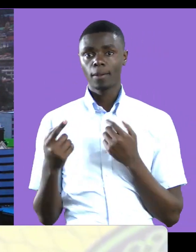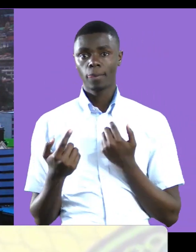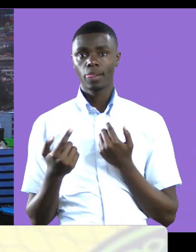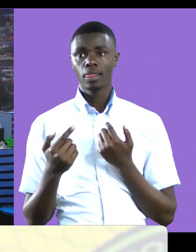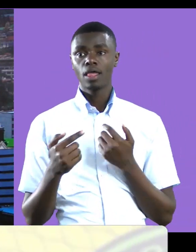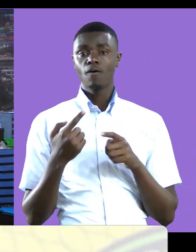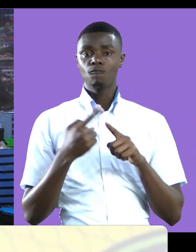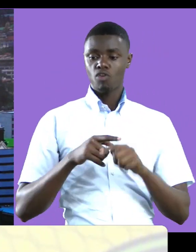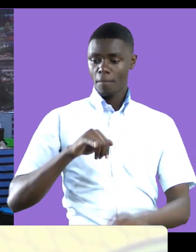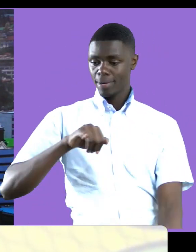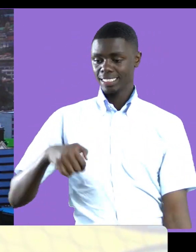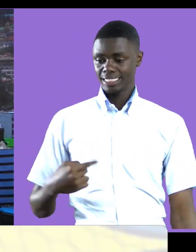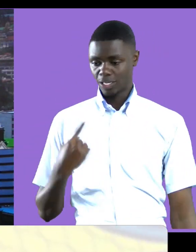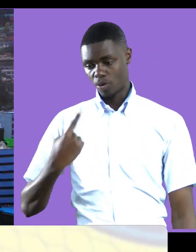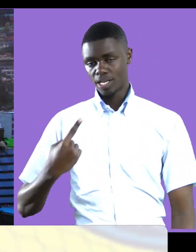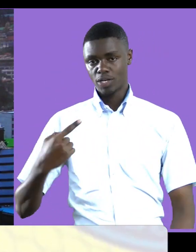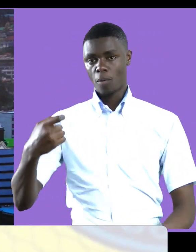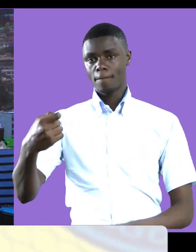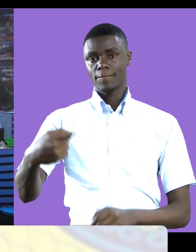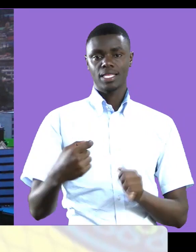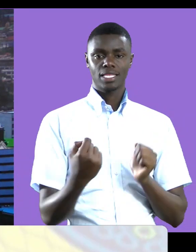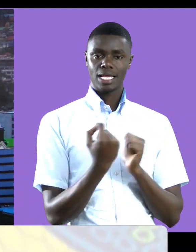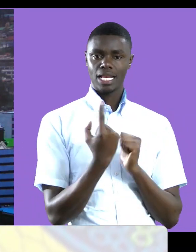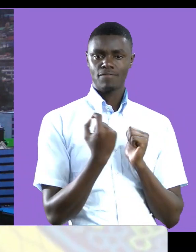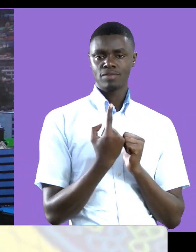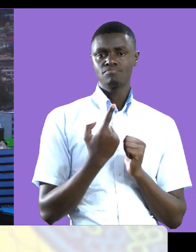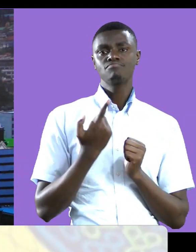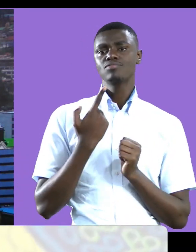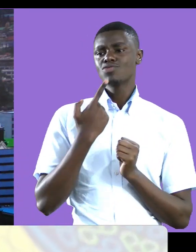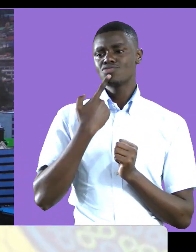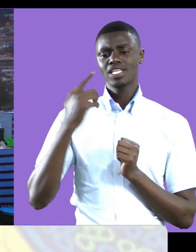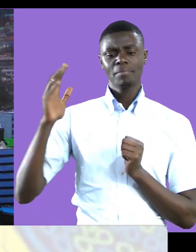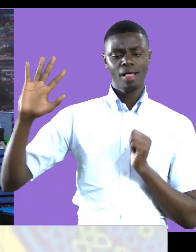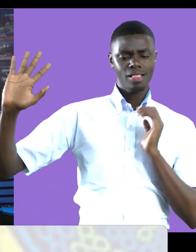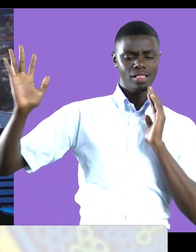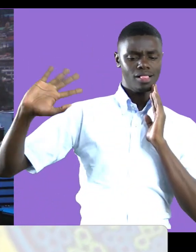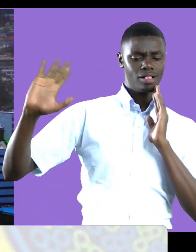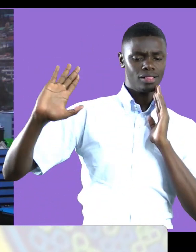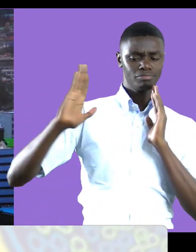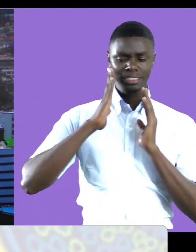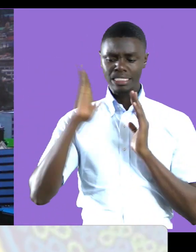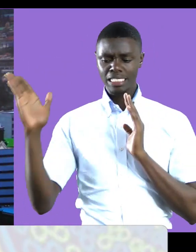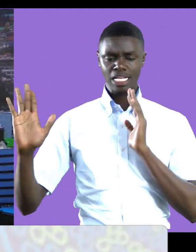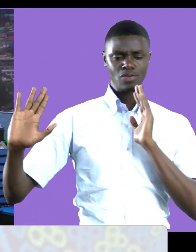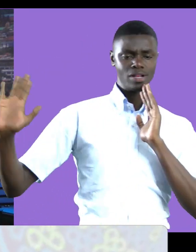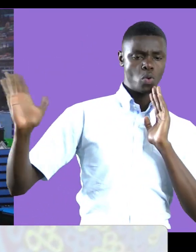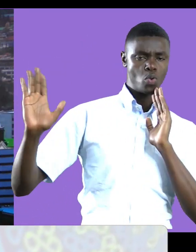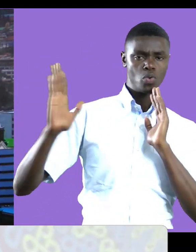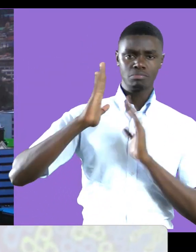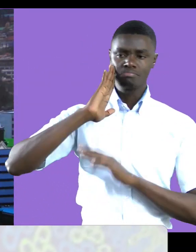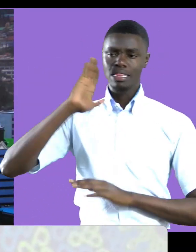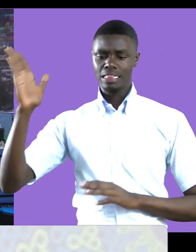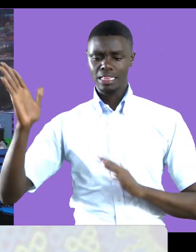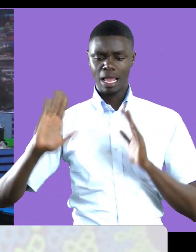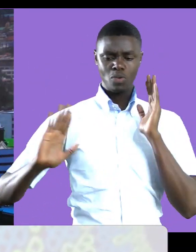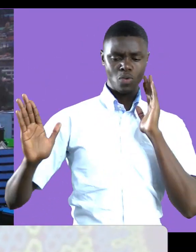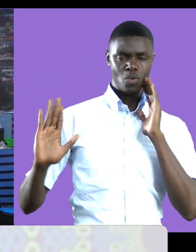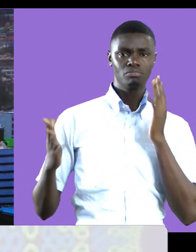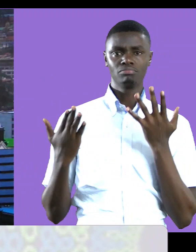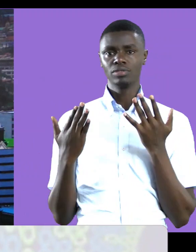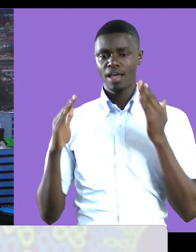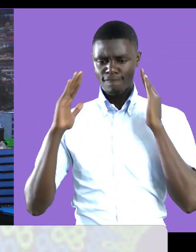from January to November, if you imagine, yeah, you are saying no to, just no distractions. Yeah. Some little quota like this, I will